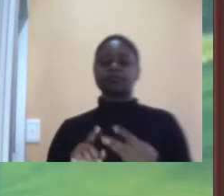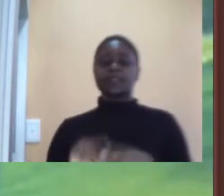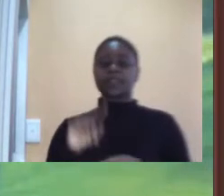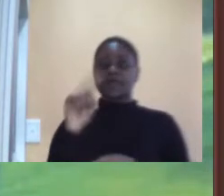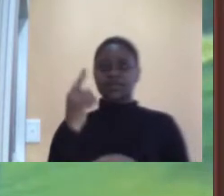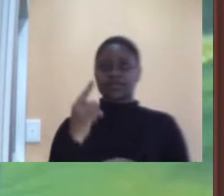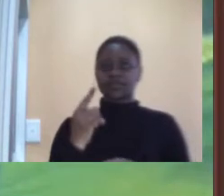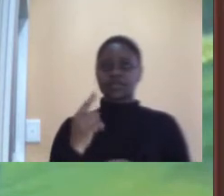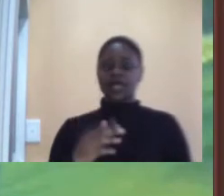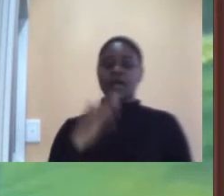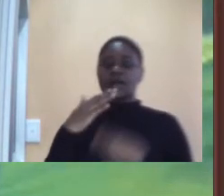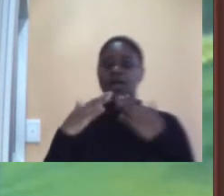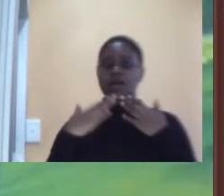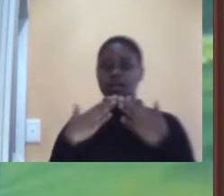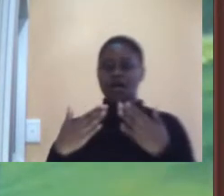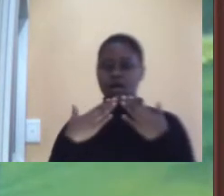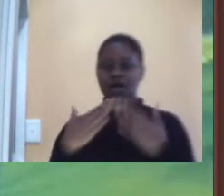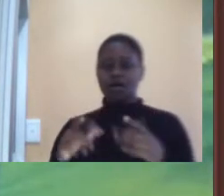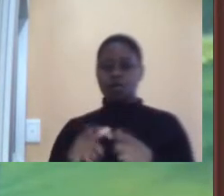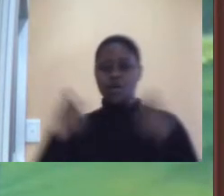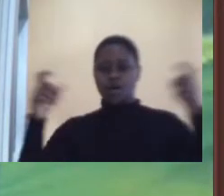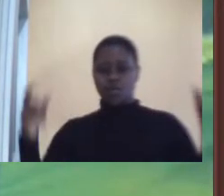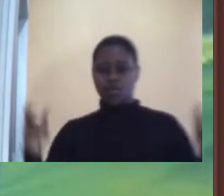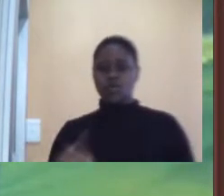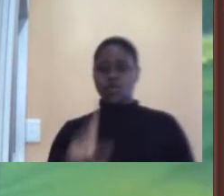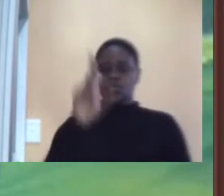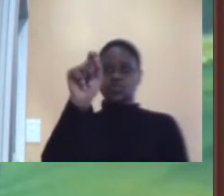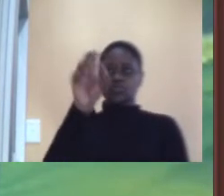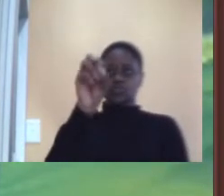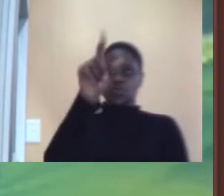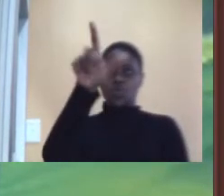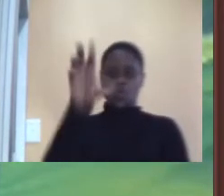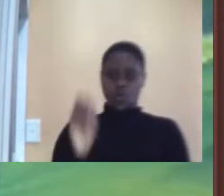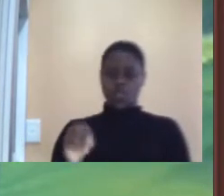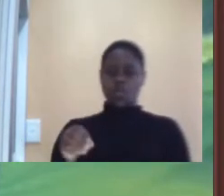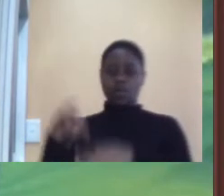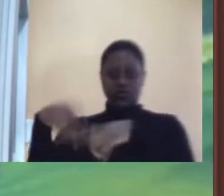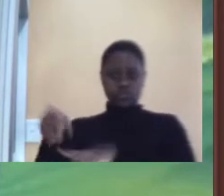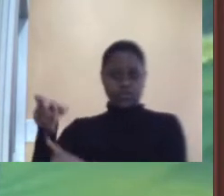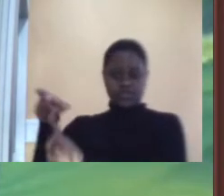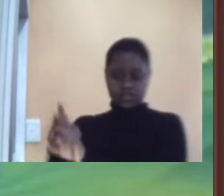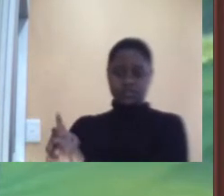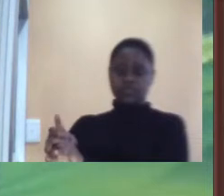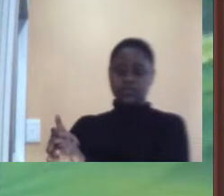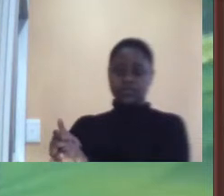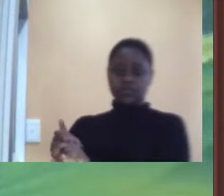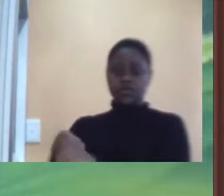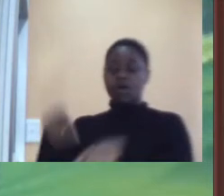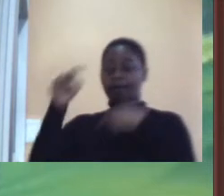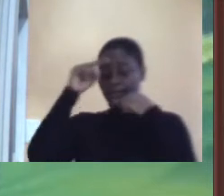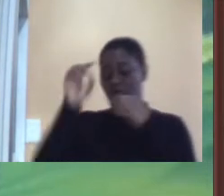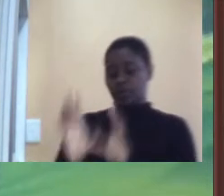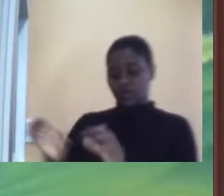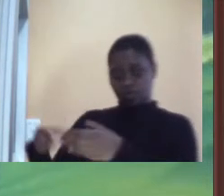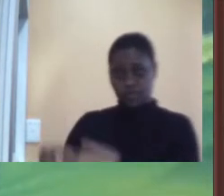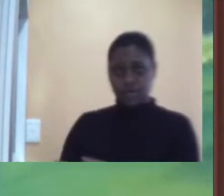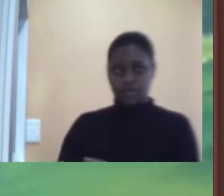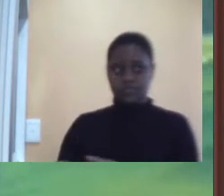Firstly, ngiyathanda nje ukubonga kutolo, Honorable Spidla Saphethe, chairperson of a portfolio